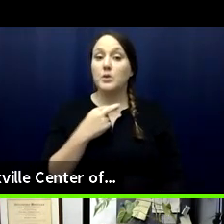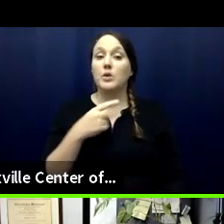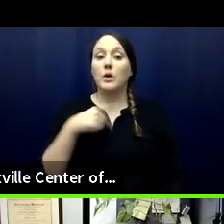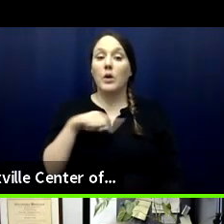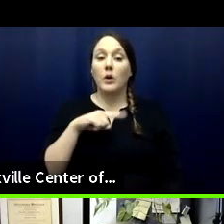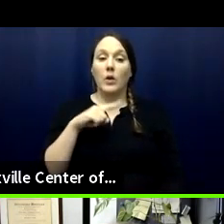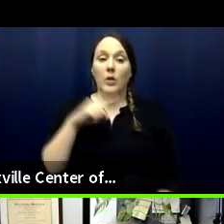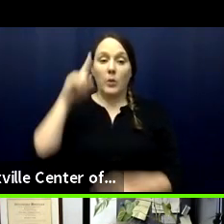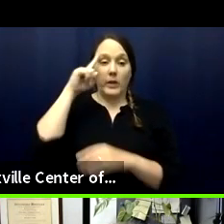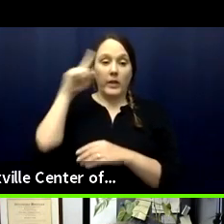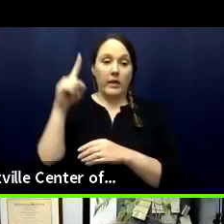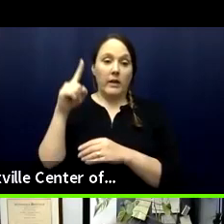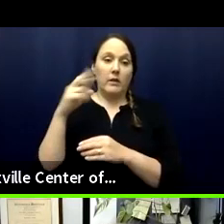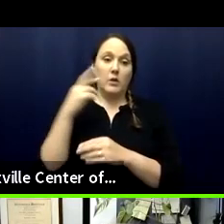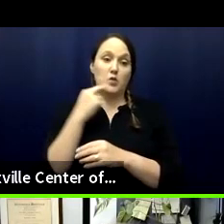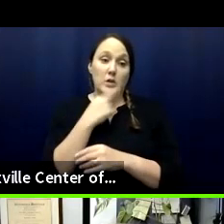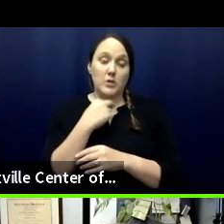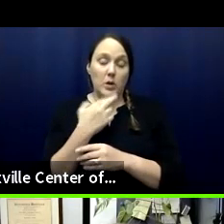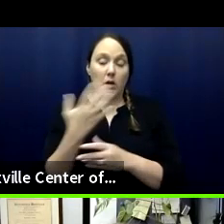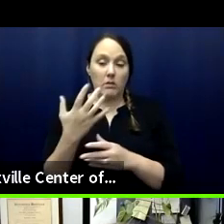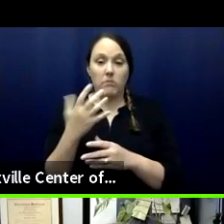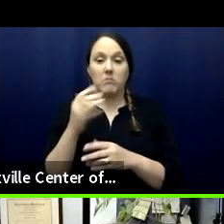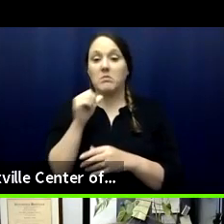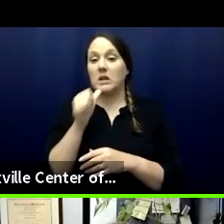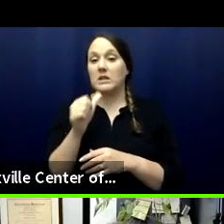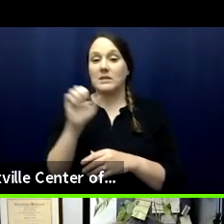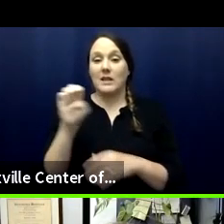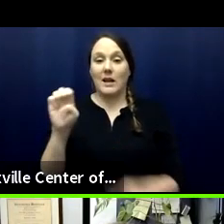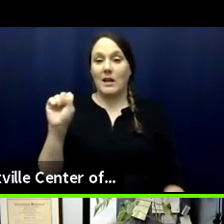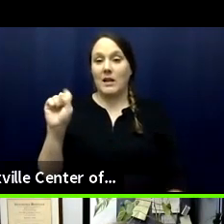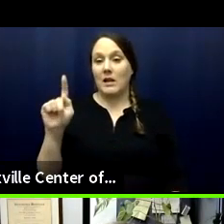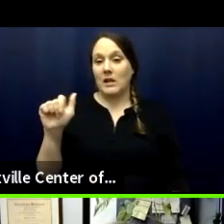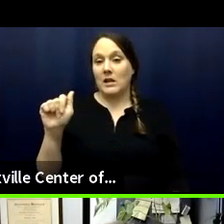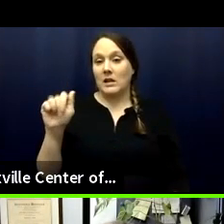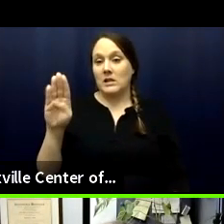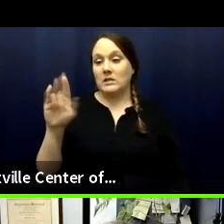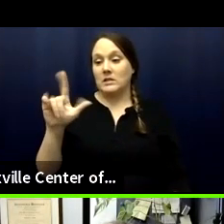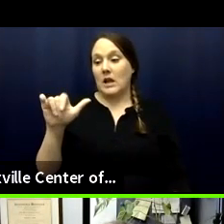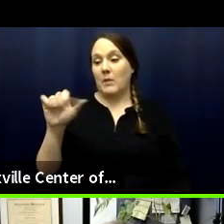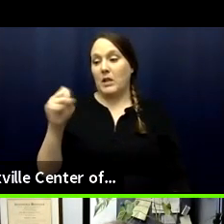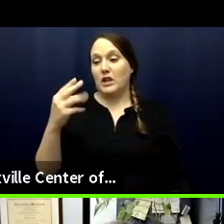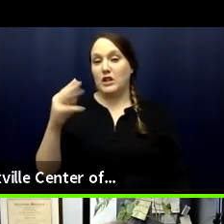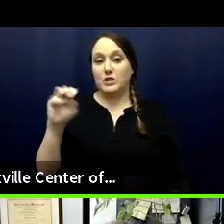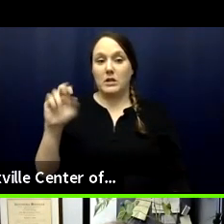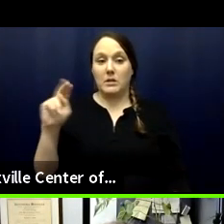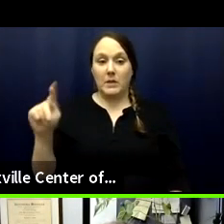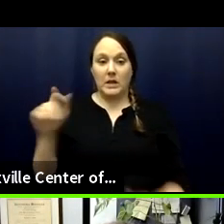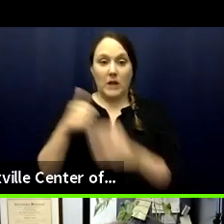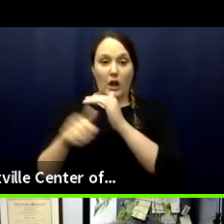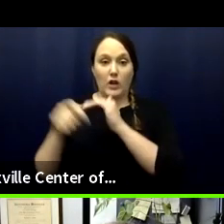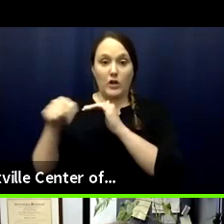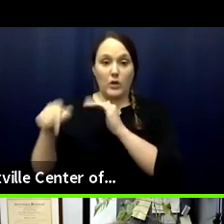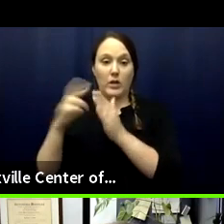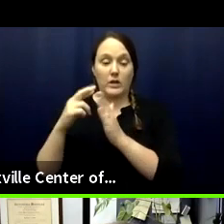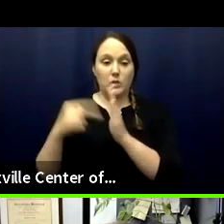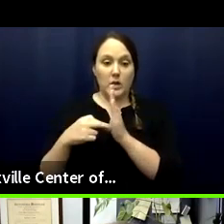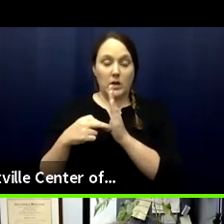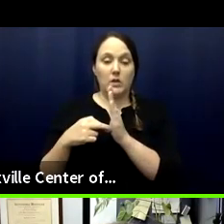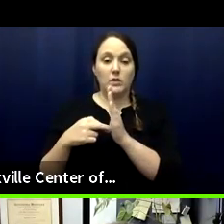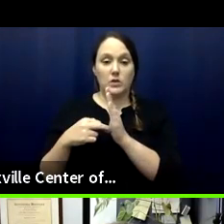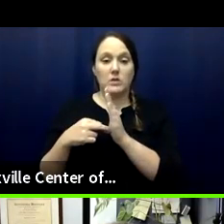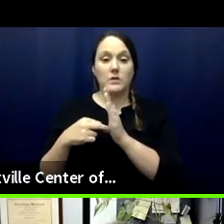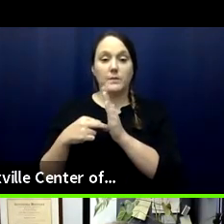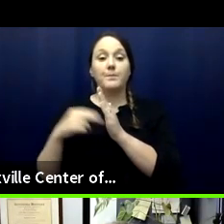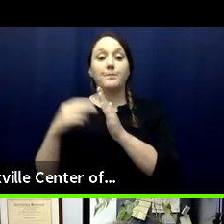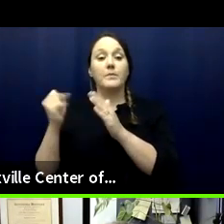conventionally think of one, is not an establishment under this regulation, and therefore, as proposed regulation,